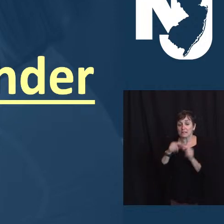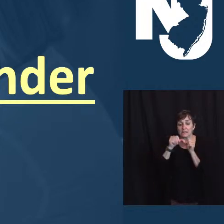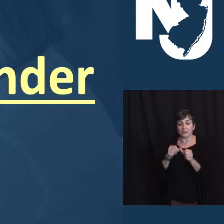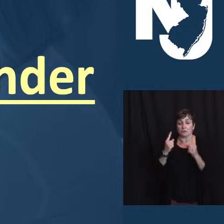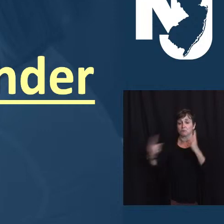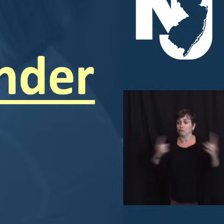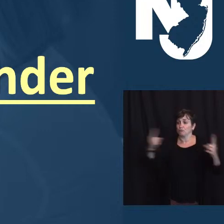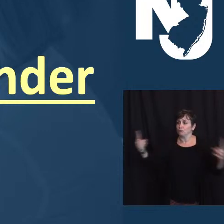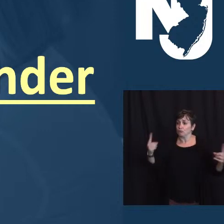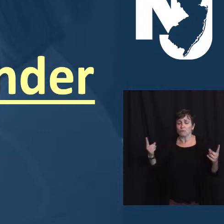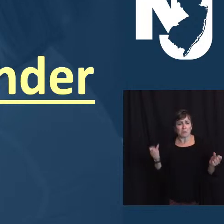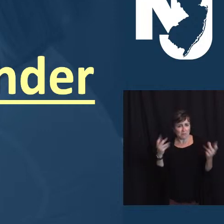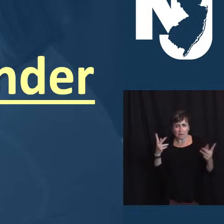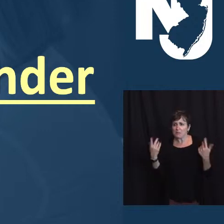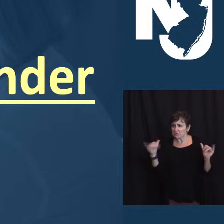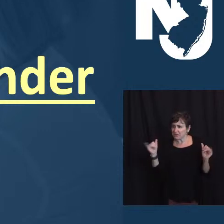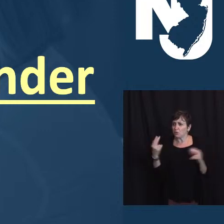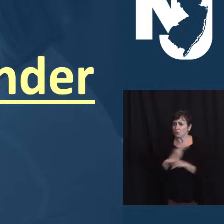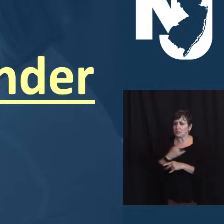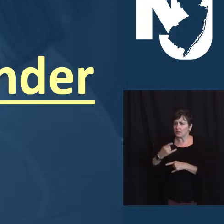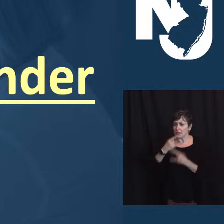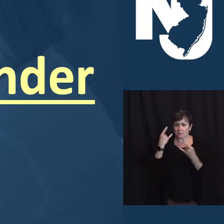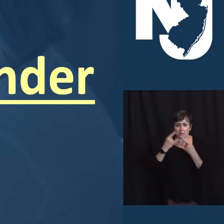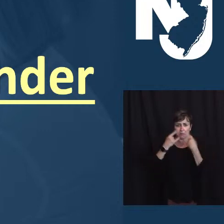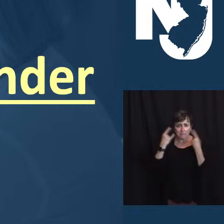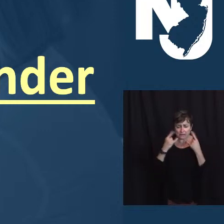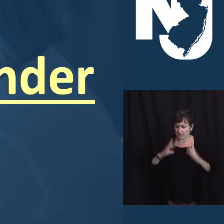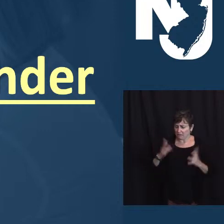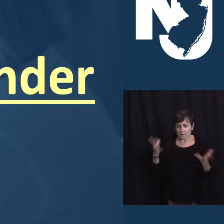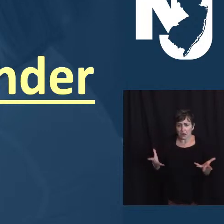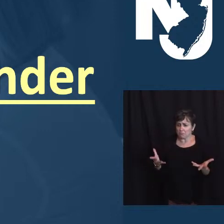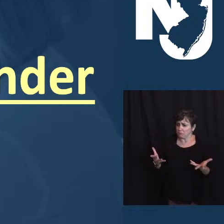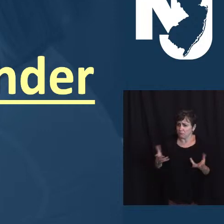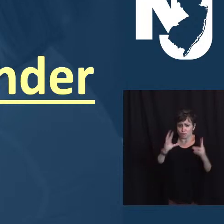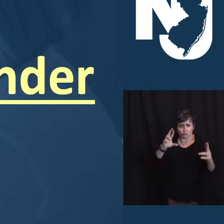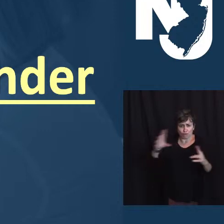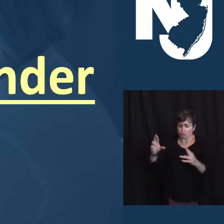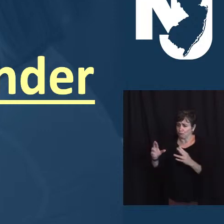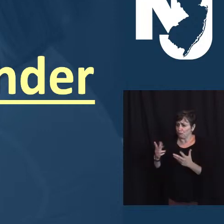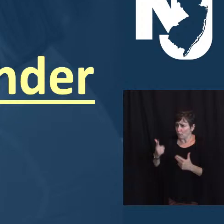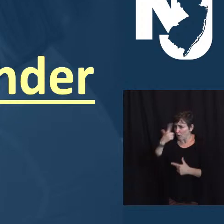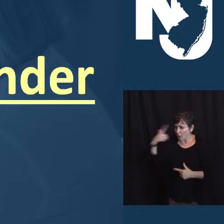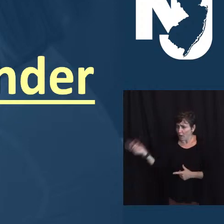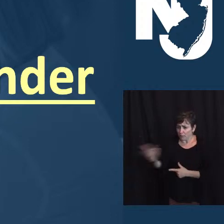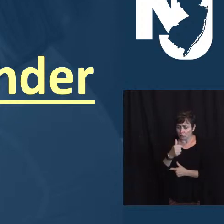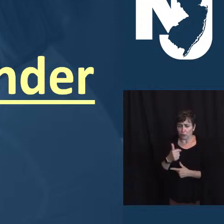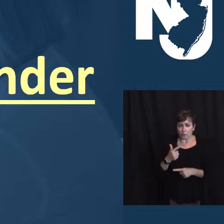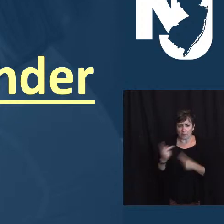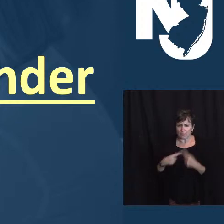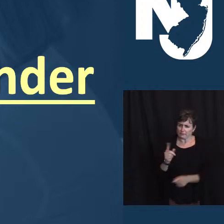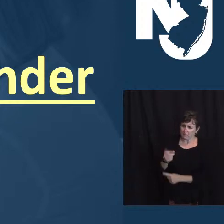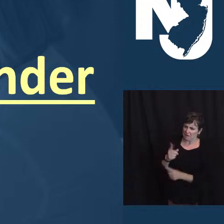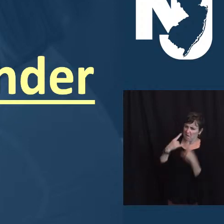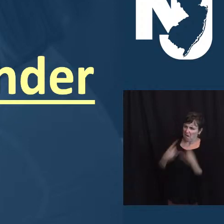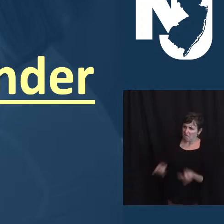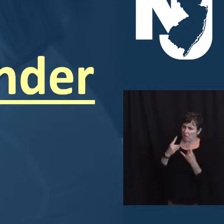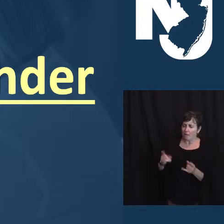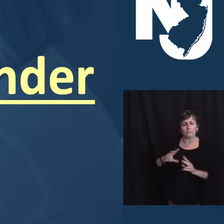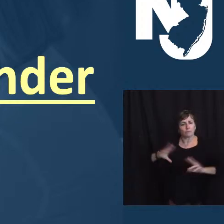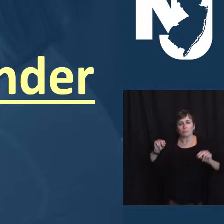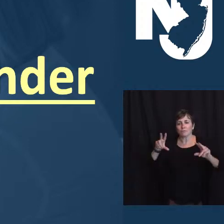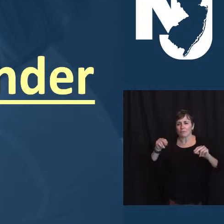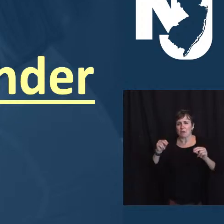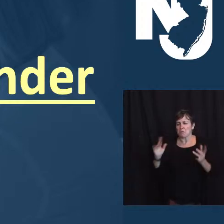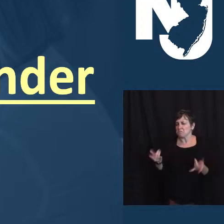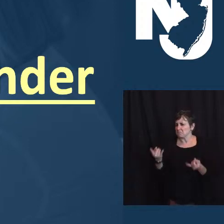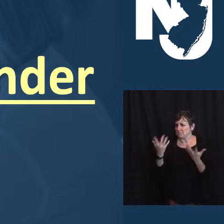the weekend a lot of people still masking, and there's nothing wrong with that. You have every right to do that, and no one can tell you otherwise. So again, if you have not